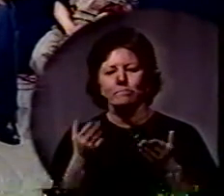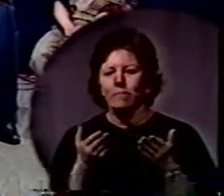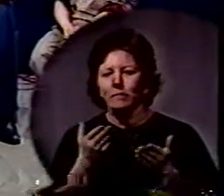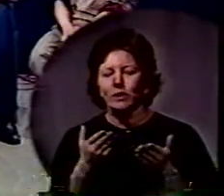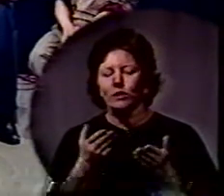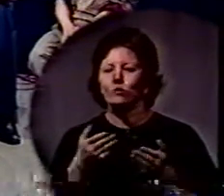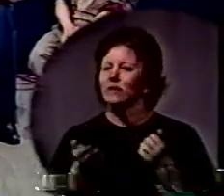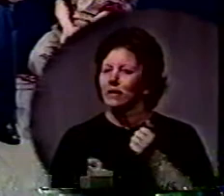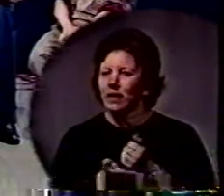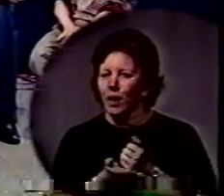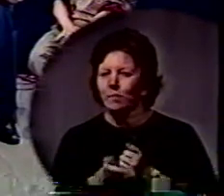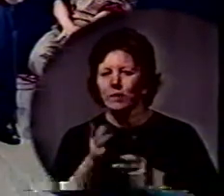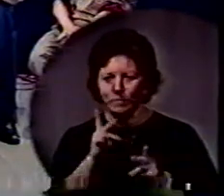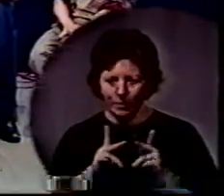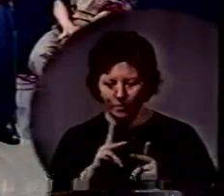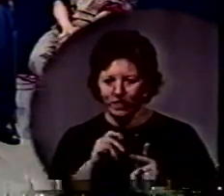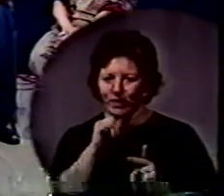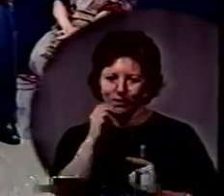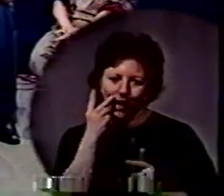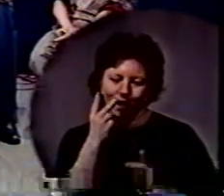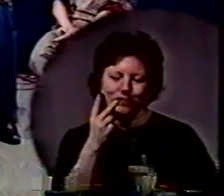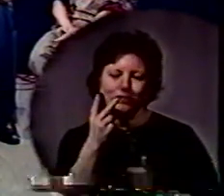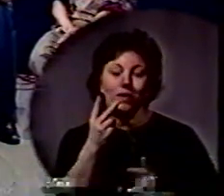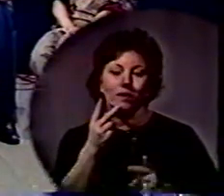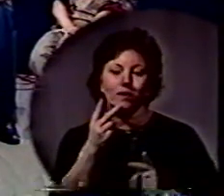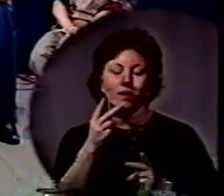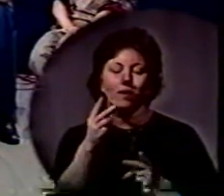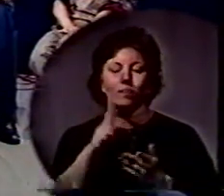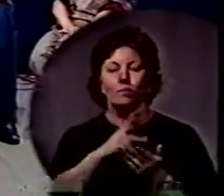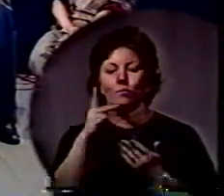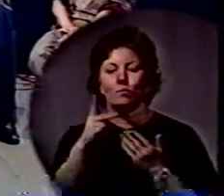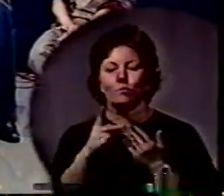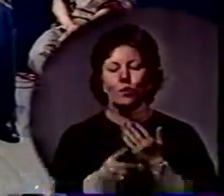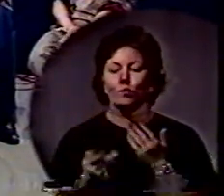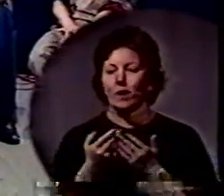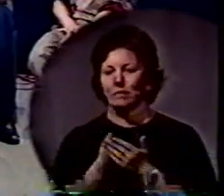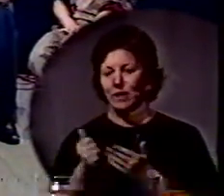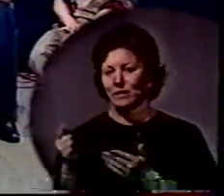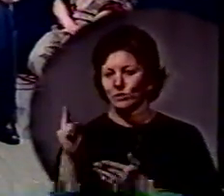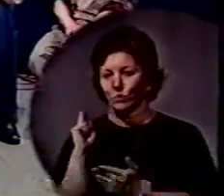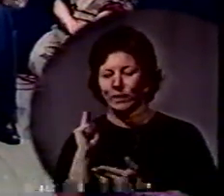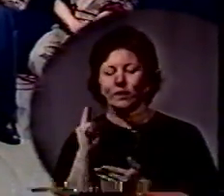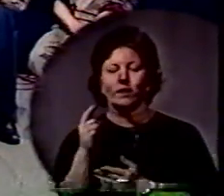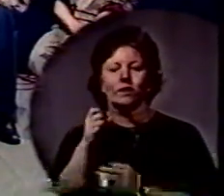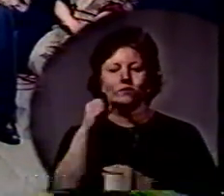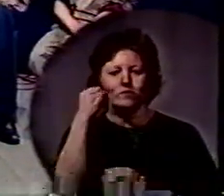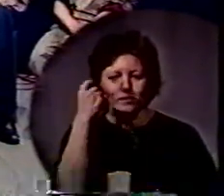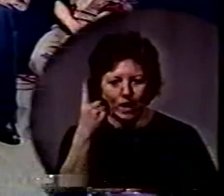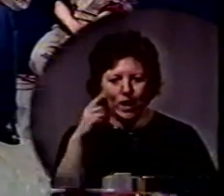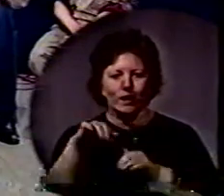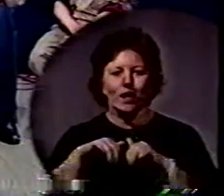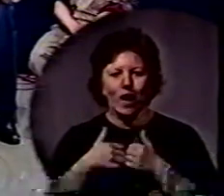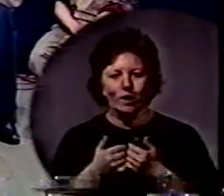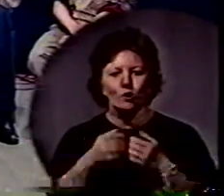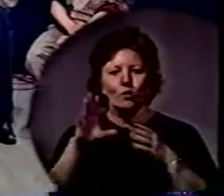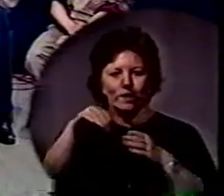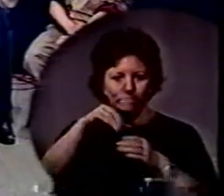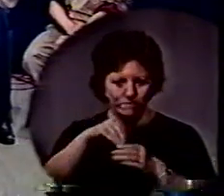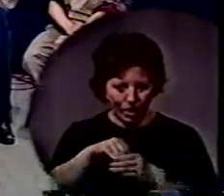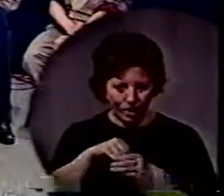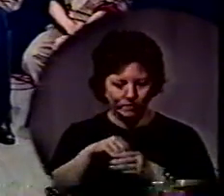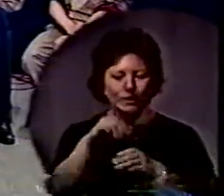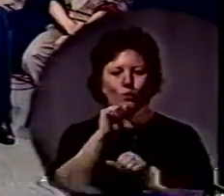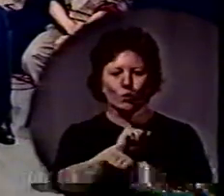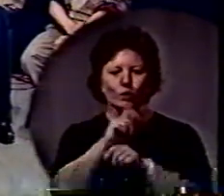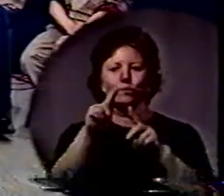just help the people that weren't here last week to try to discuss exactly how you were both involved working with Team Colorado and what it's all